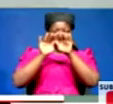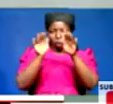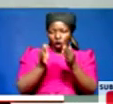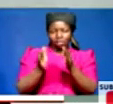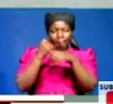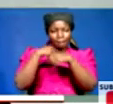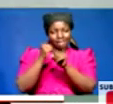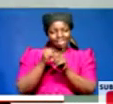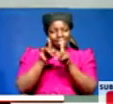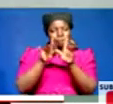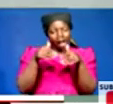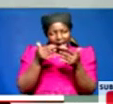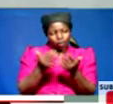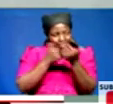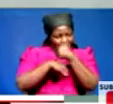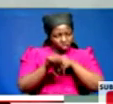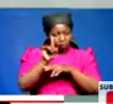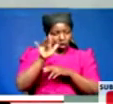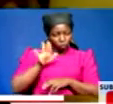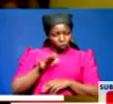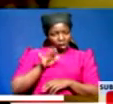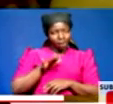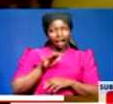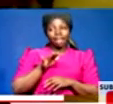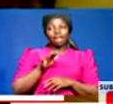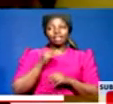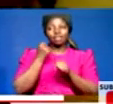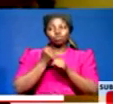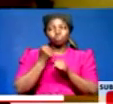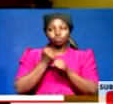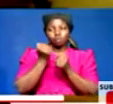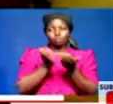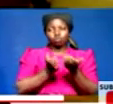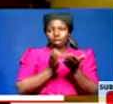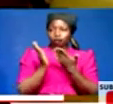one lady are breathing life into this trade.